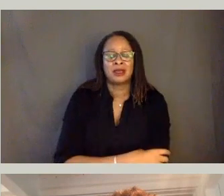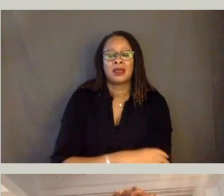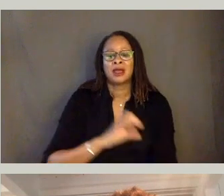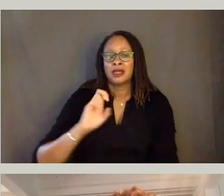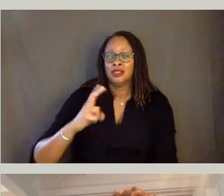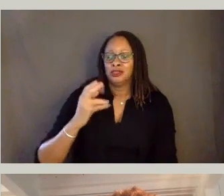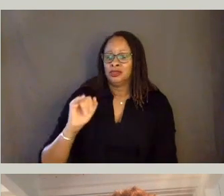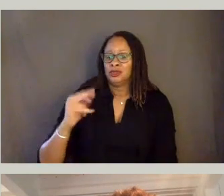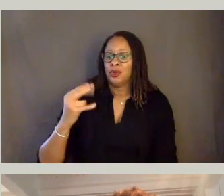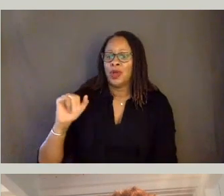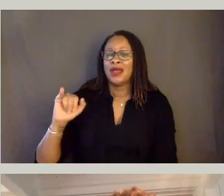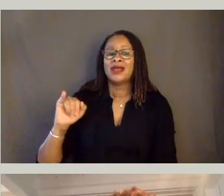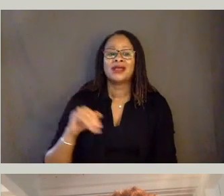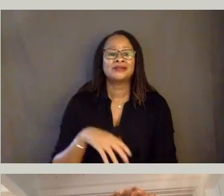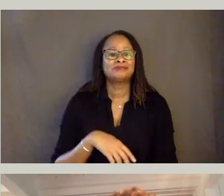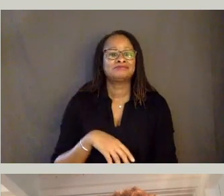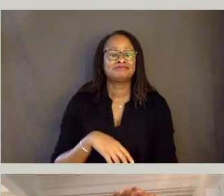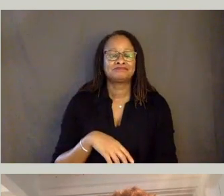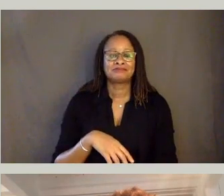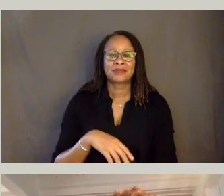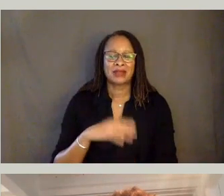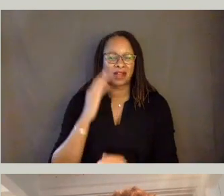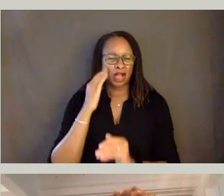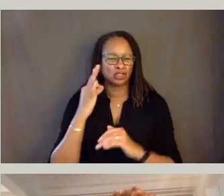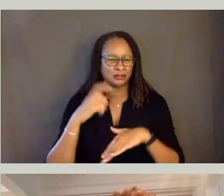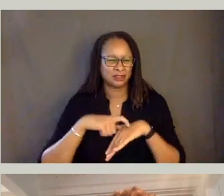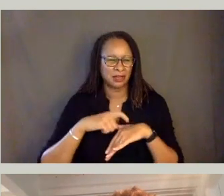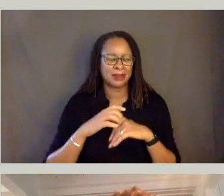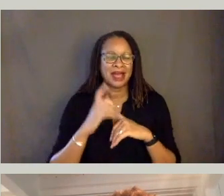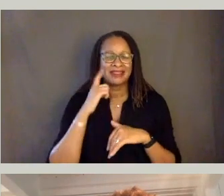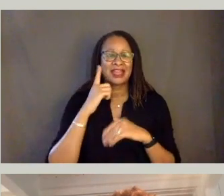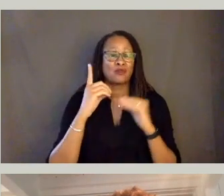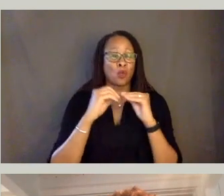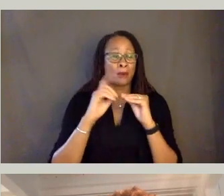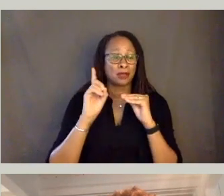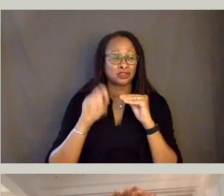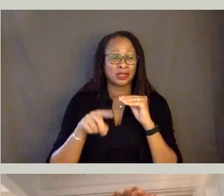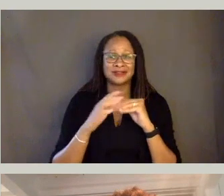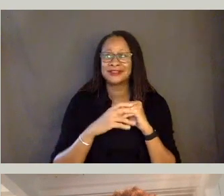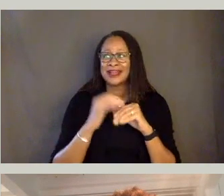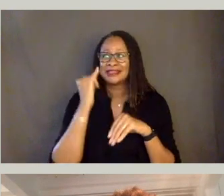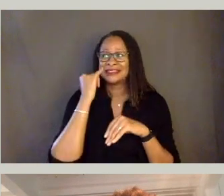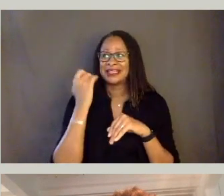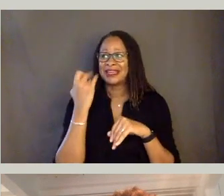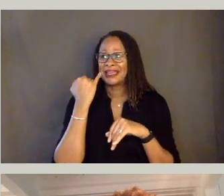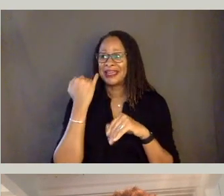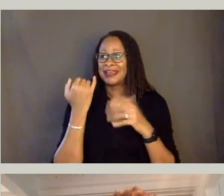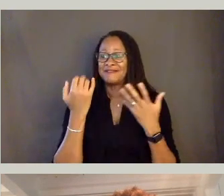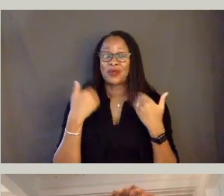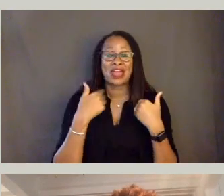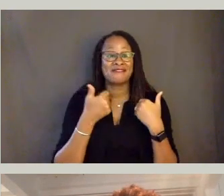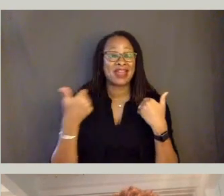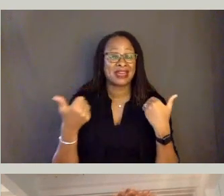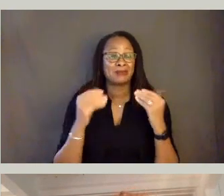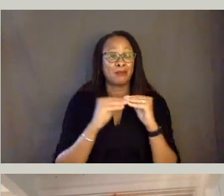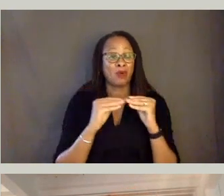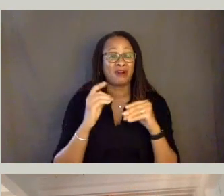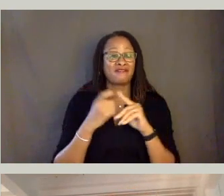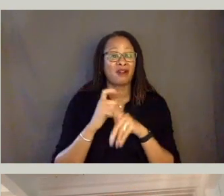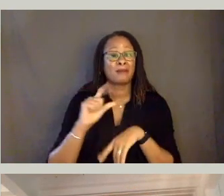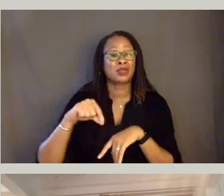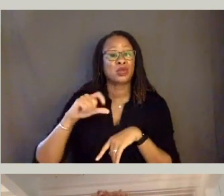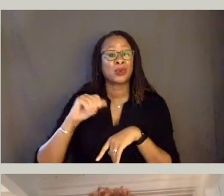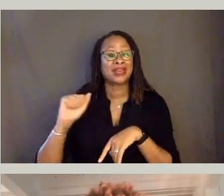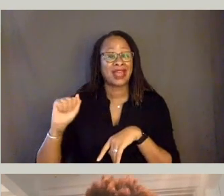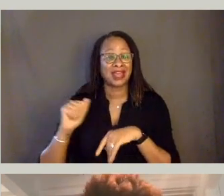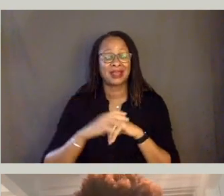think, and just being conscious of time, I think we'll have one more question. We'll see if there's questions coming in the Q&A, and if not, we can